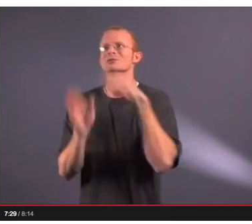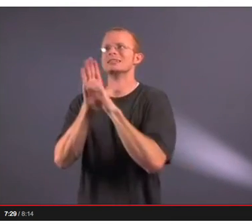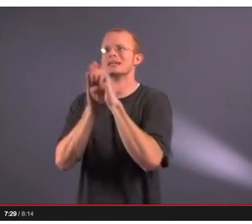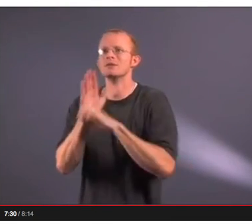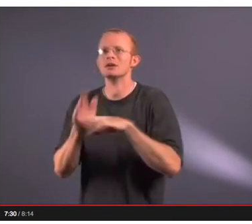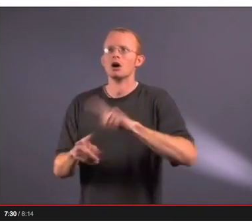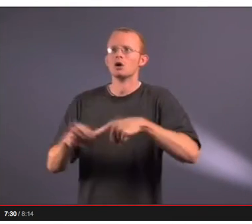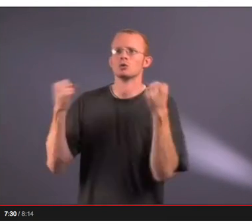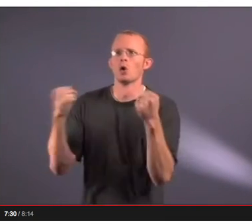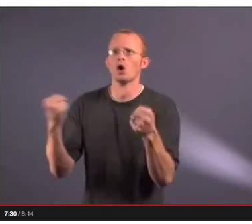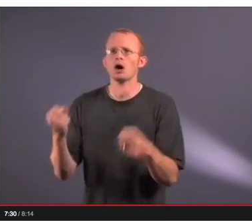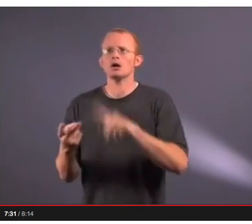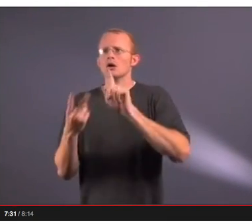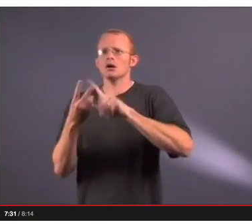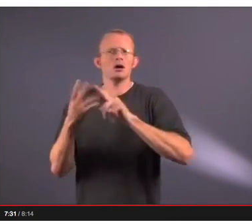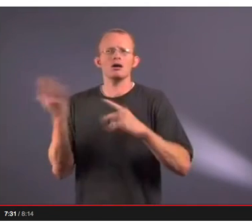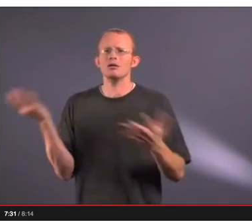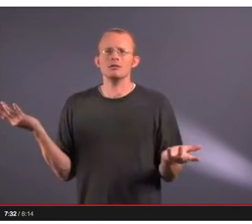have to exercise.